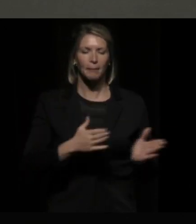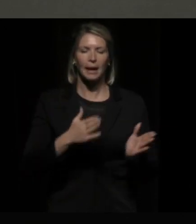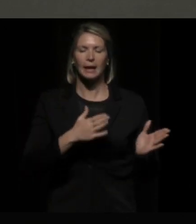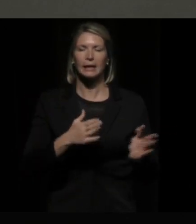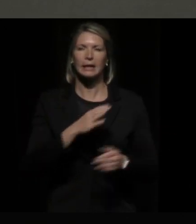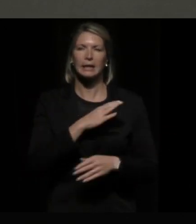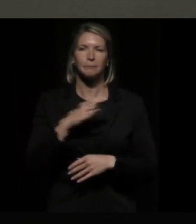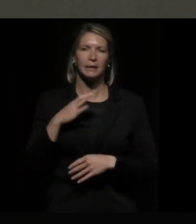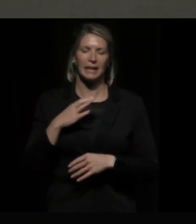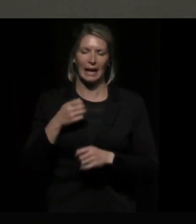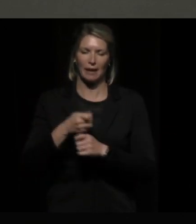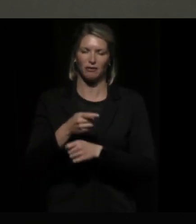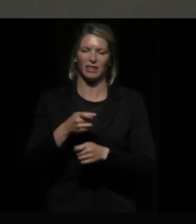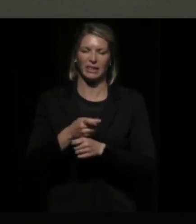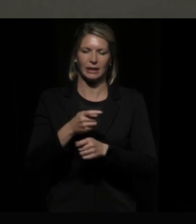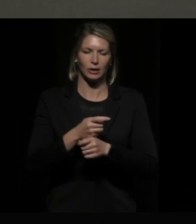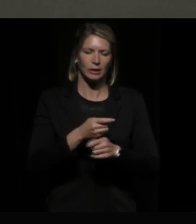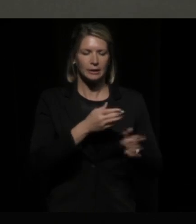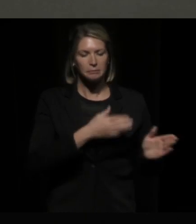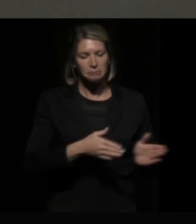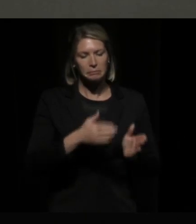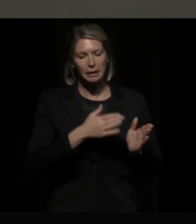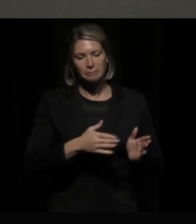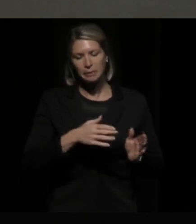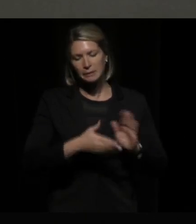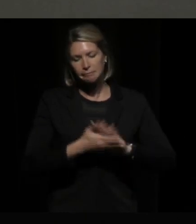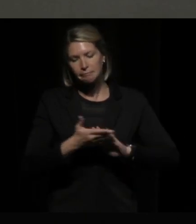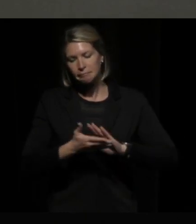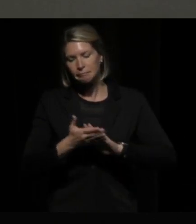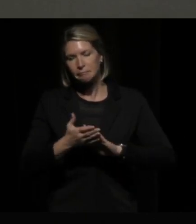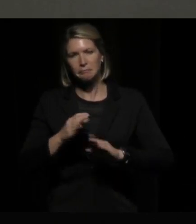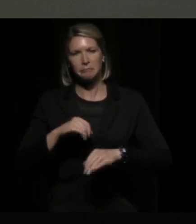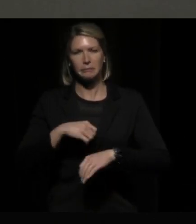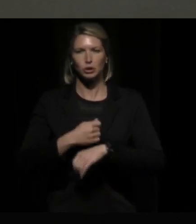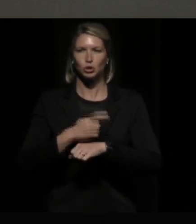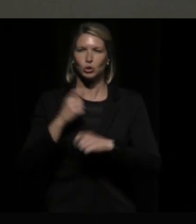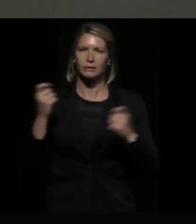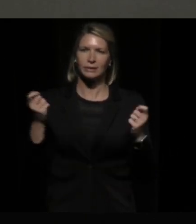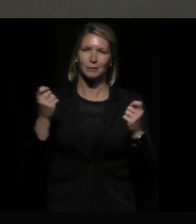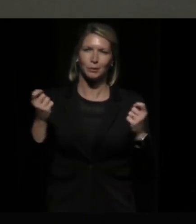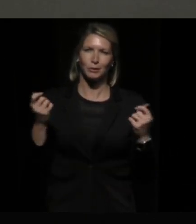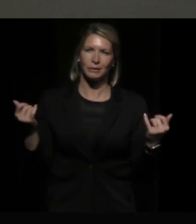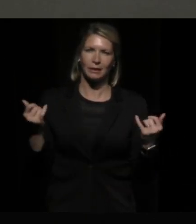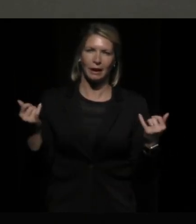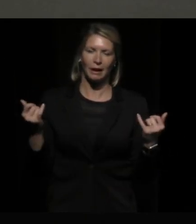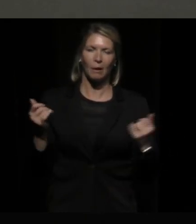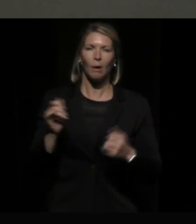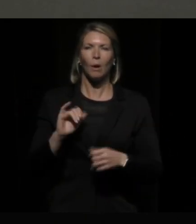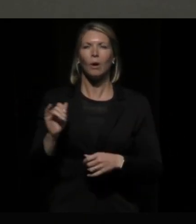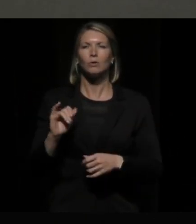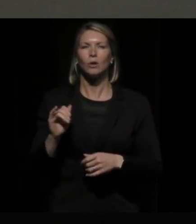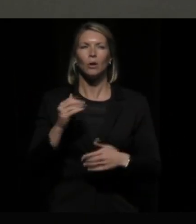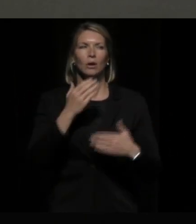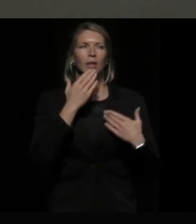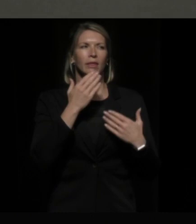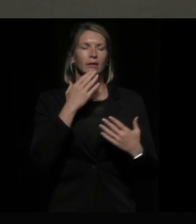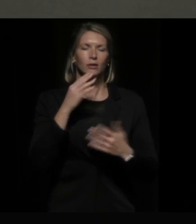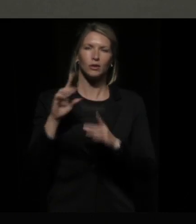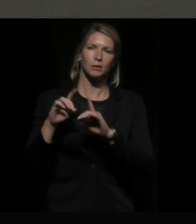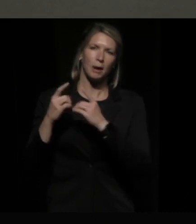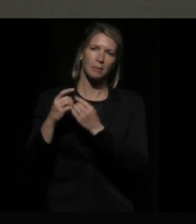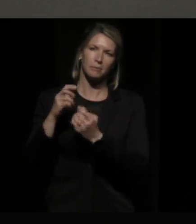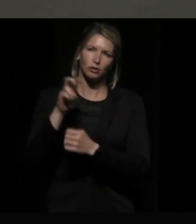the management of the nomination process and planning of this ceremony, as well as our colleagues at the Department of Transportation